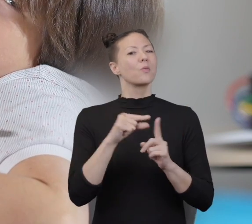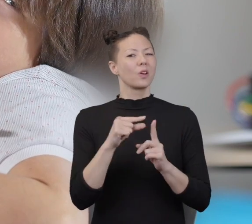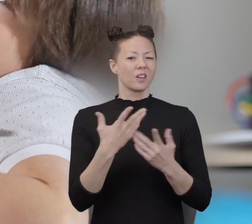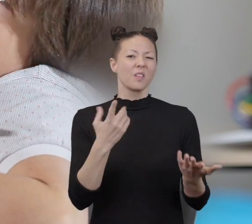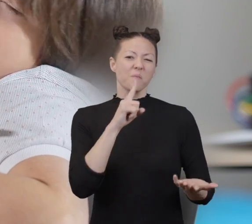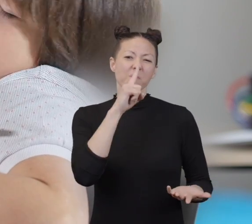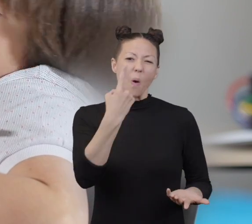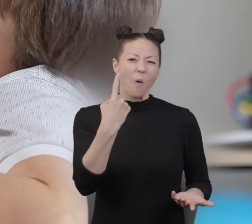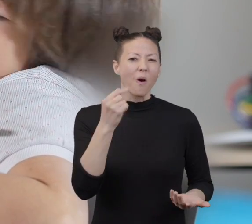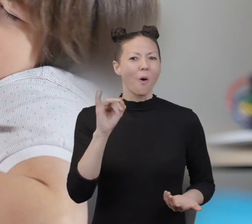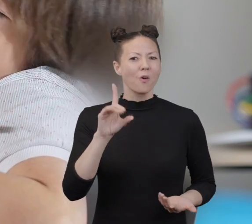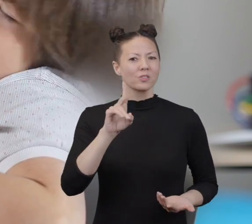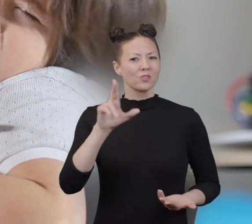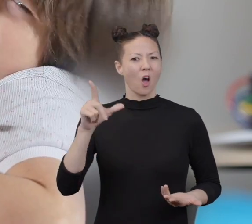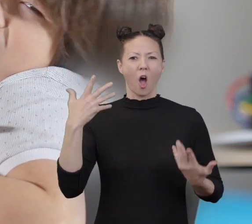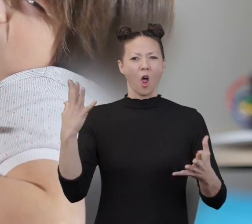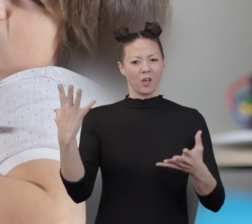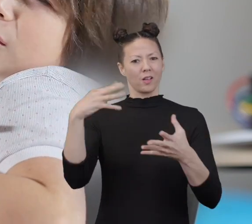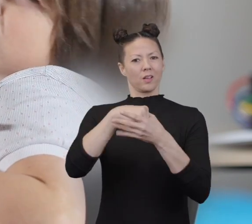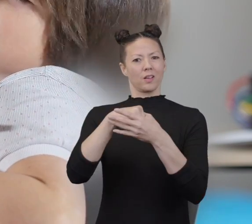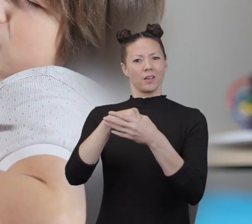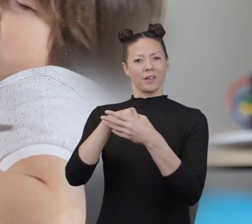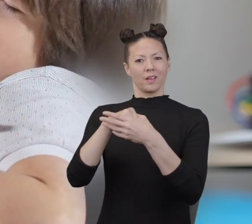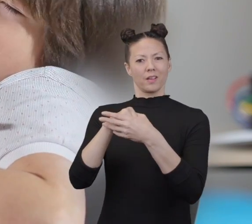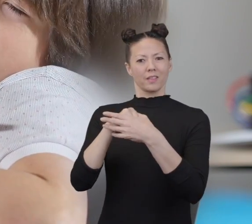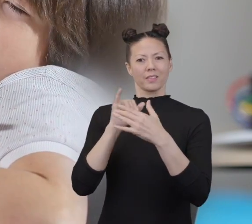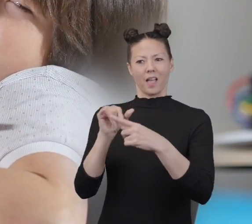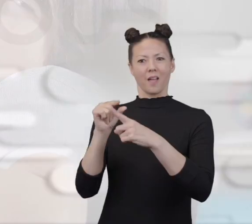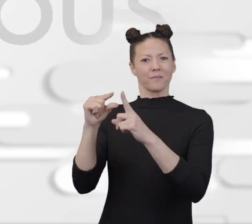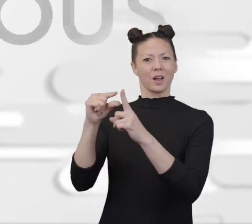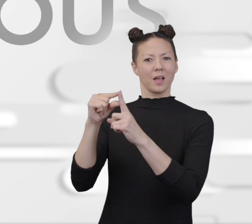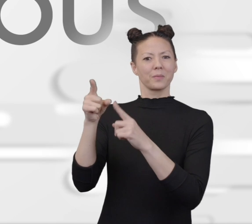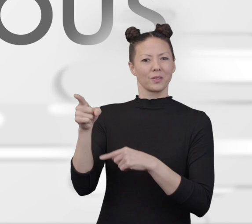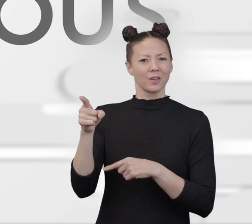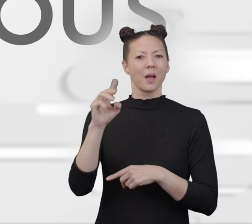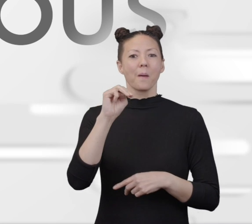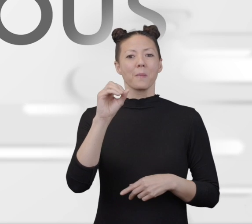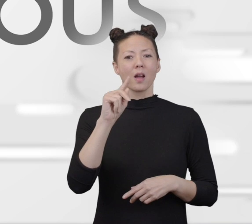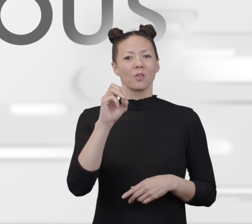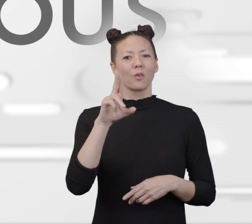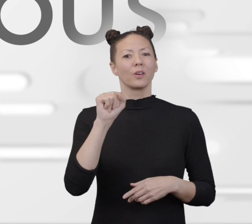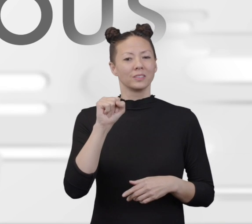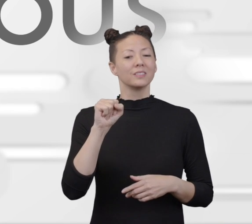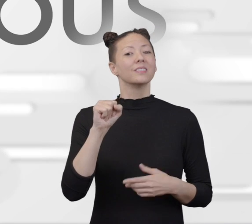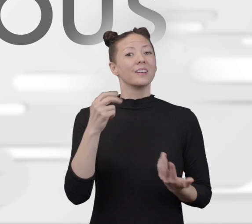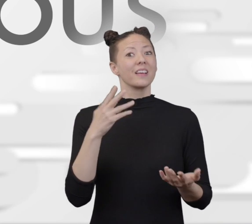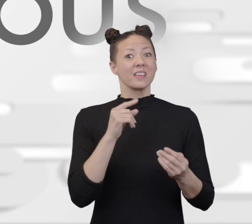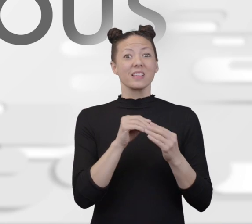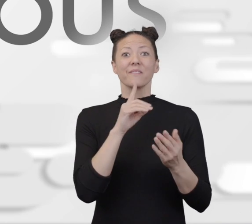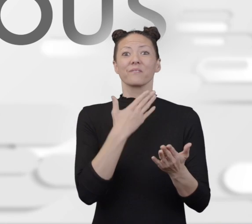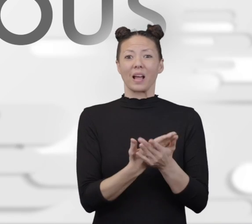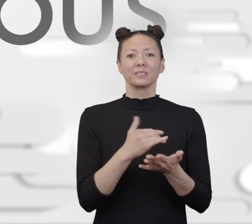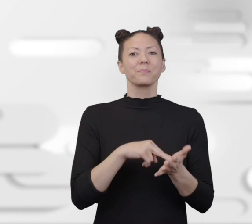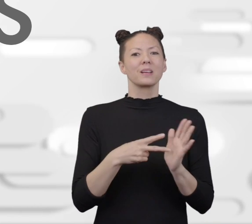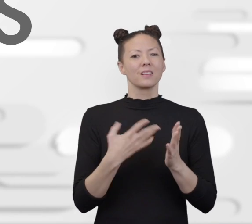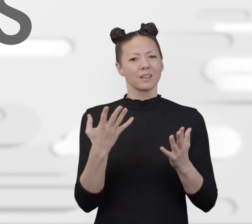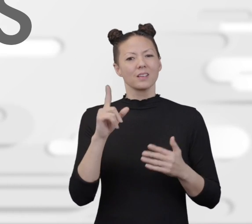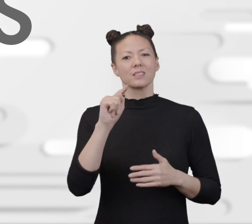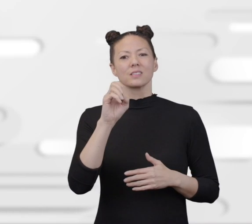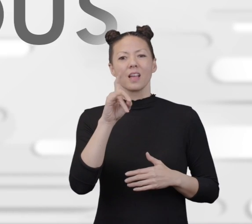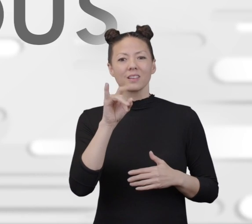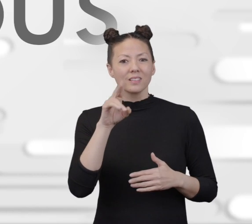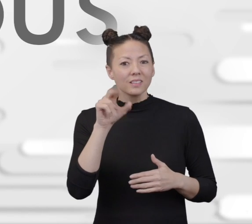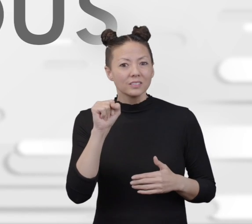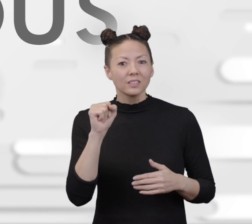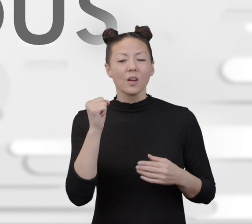that means boring or dull. And in fact, monotonous means that something is tedious